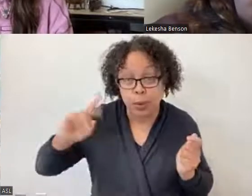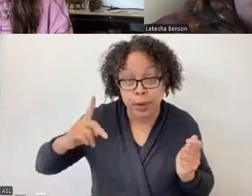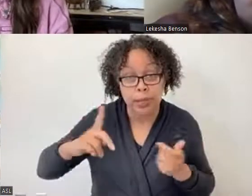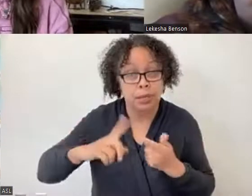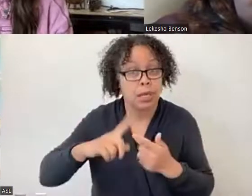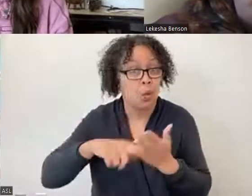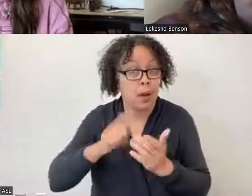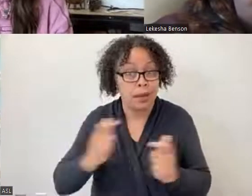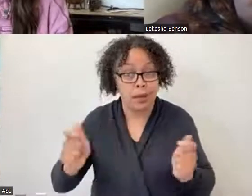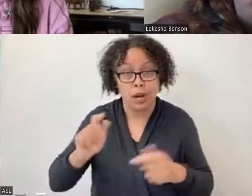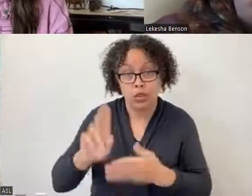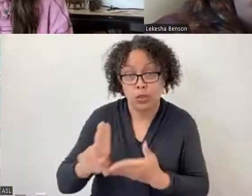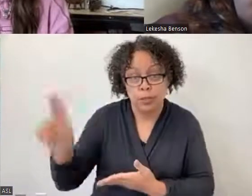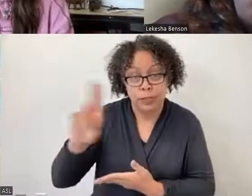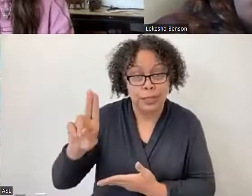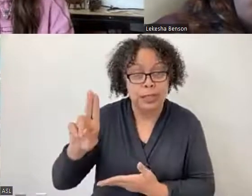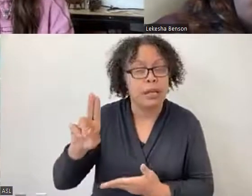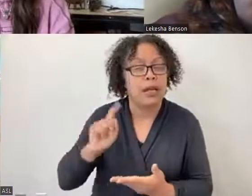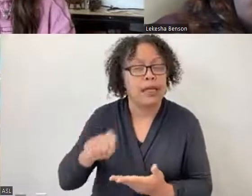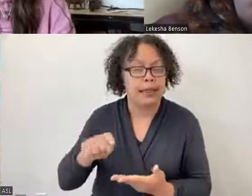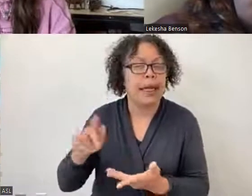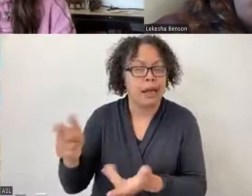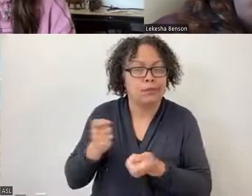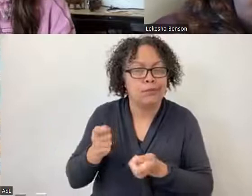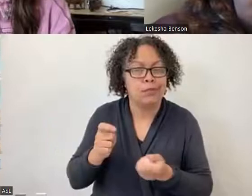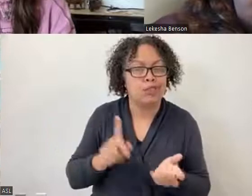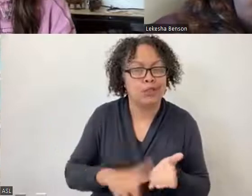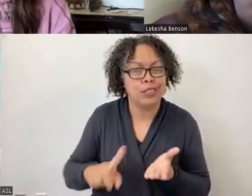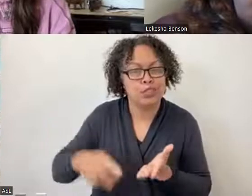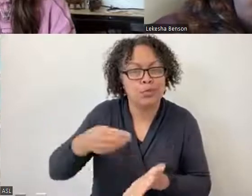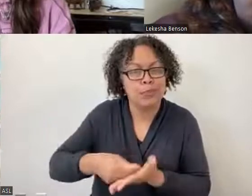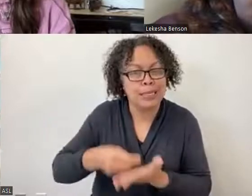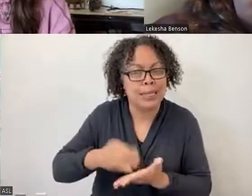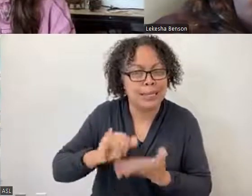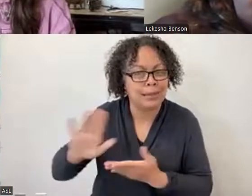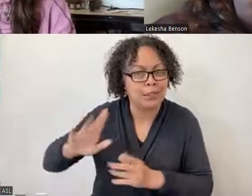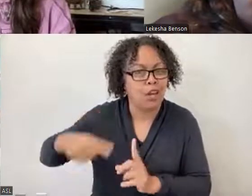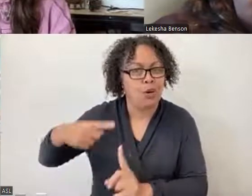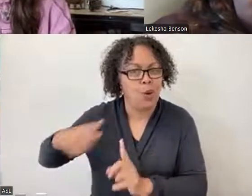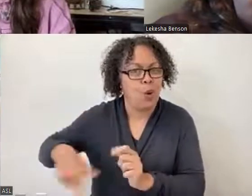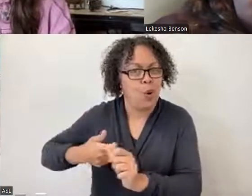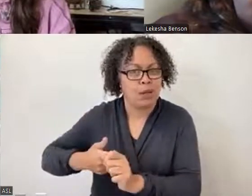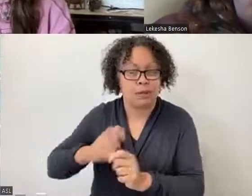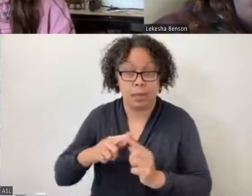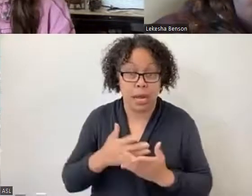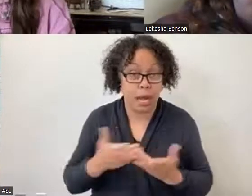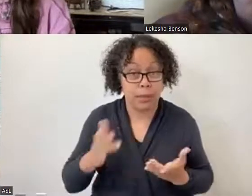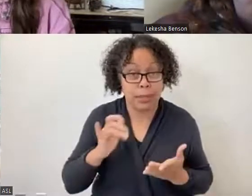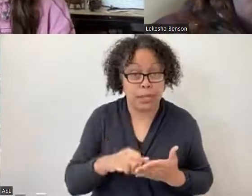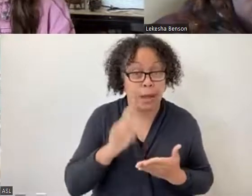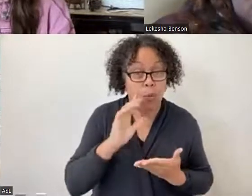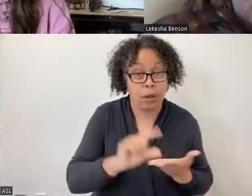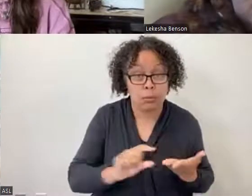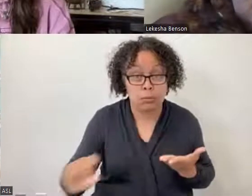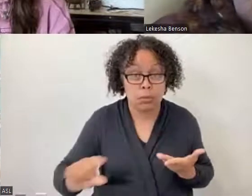they're based on the ability to bring in those research dollars, that greed, but how much of it actually makes its way into